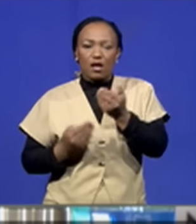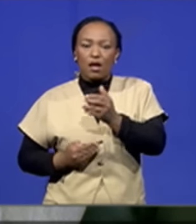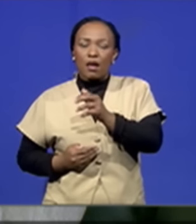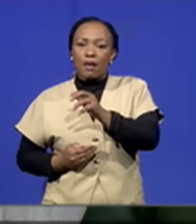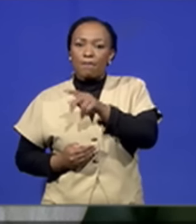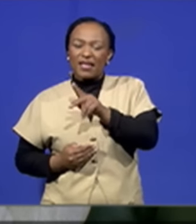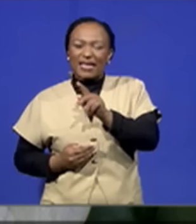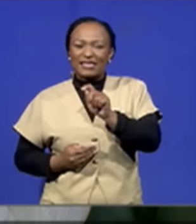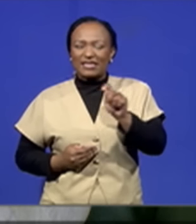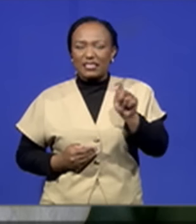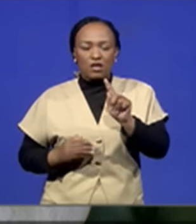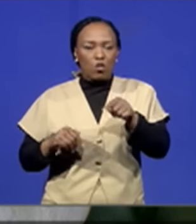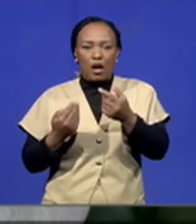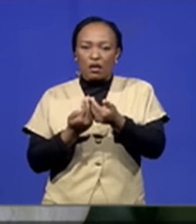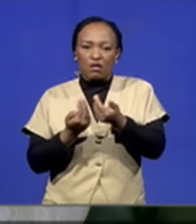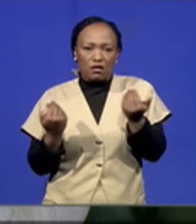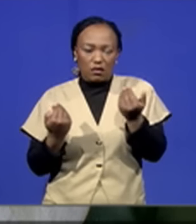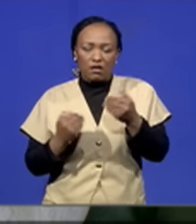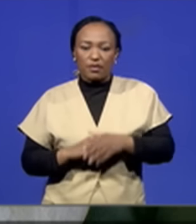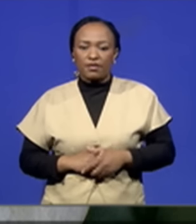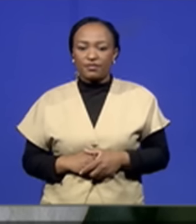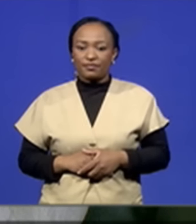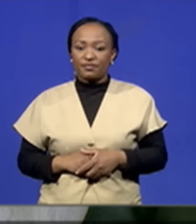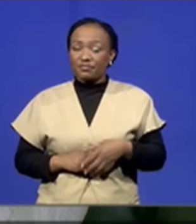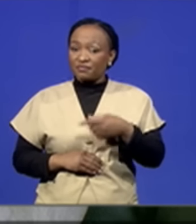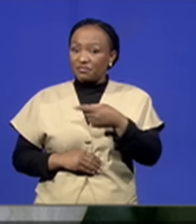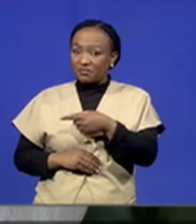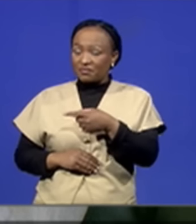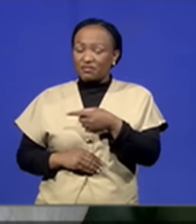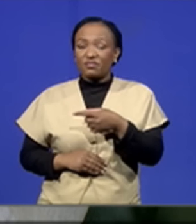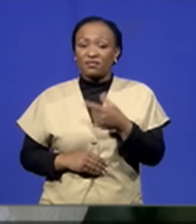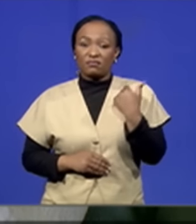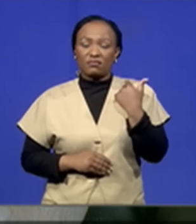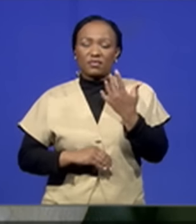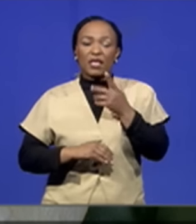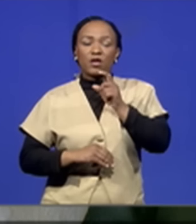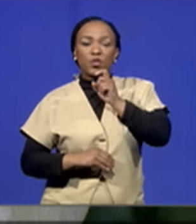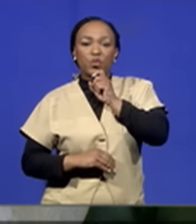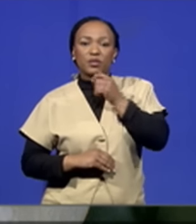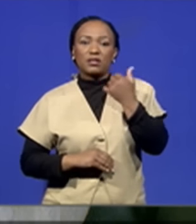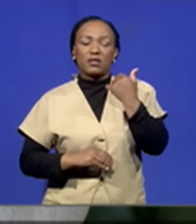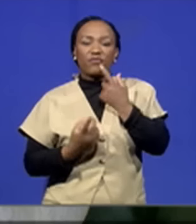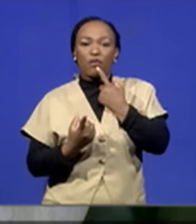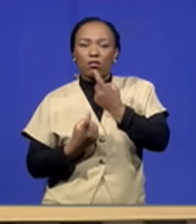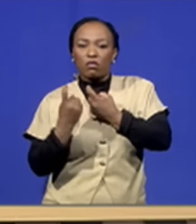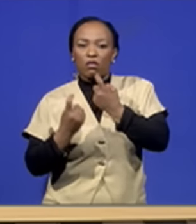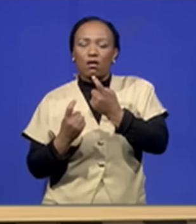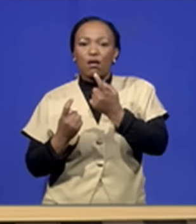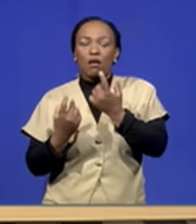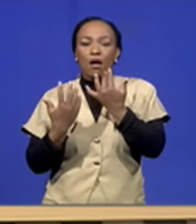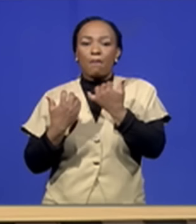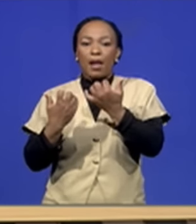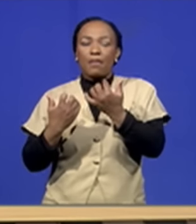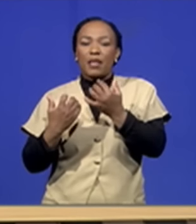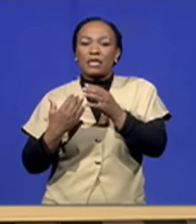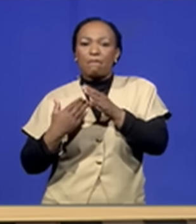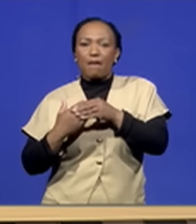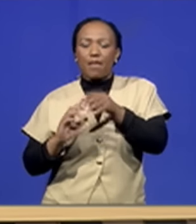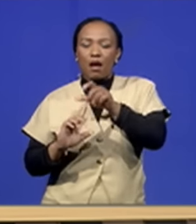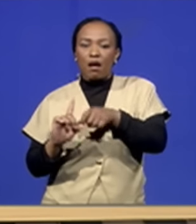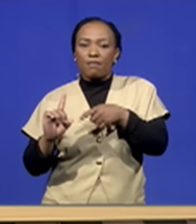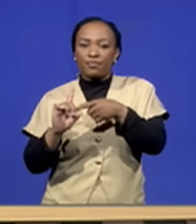PKTT. Kgang e ke nngwe ya tseo go bonalang e le dipego tse di dirisitsweng malebana le ngongorego ya mo Palamente Fidel Adams